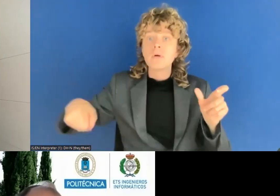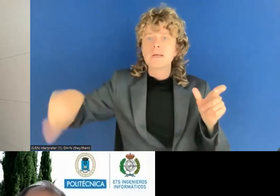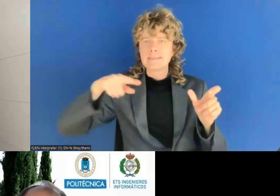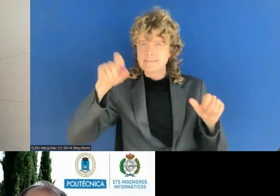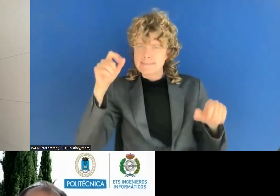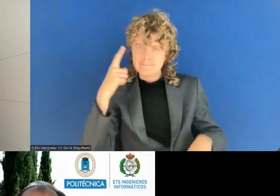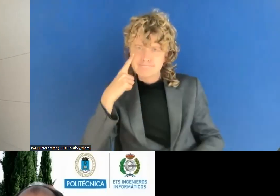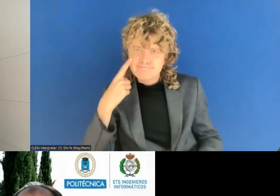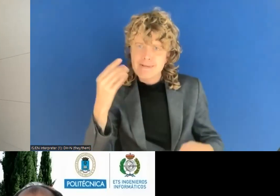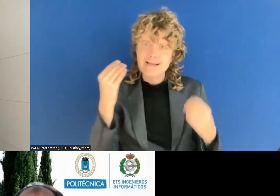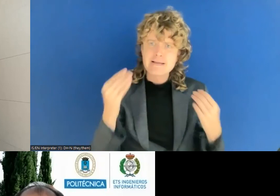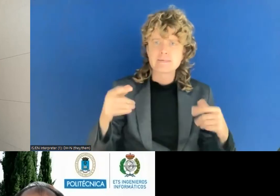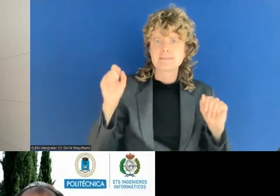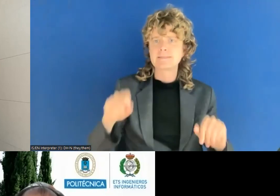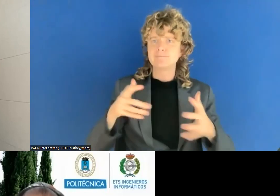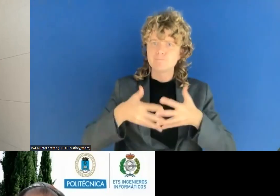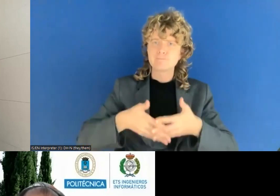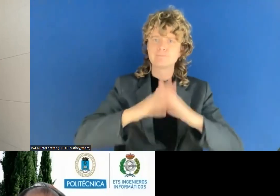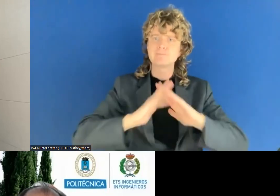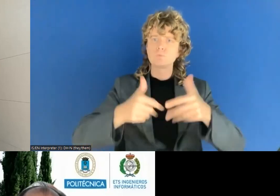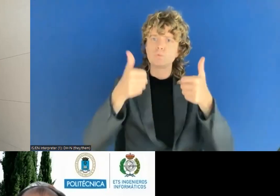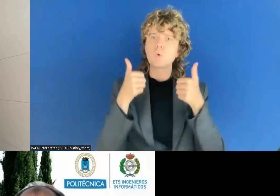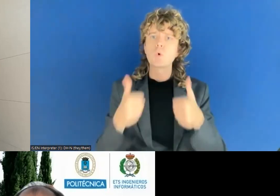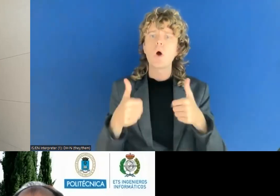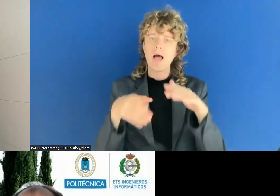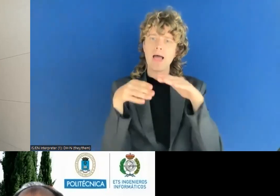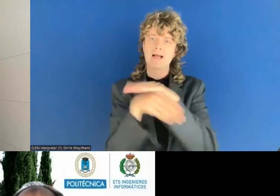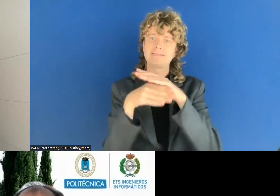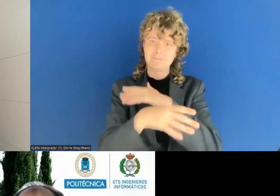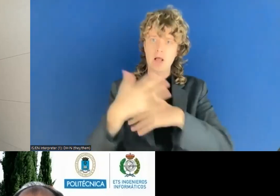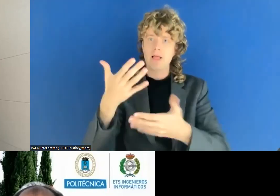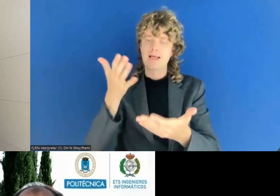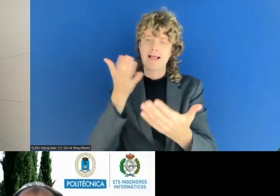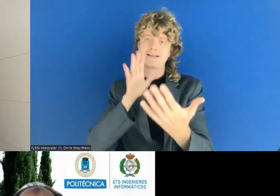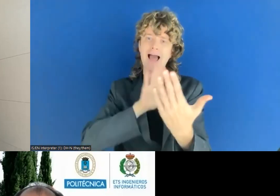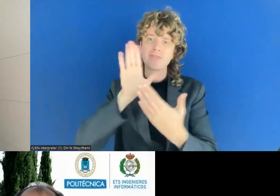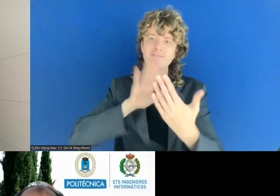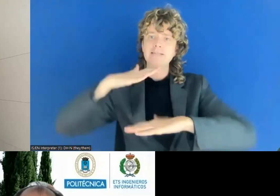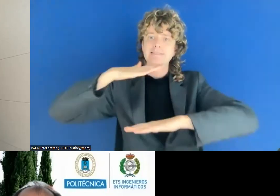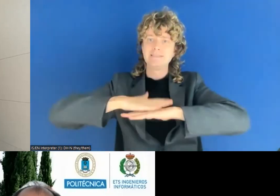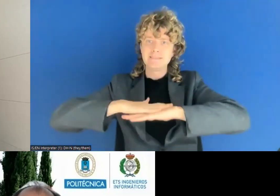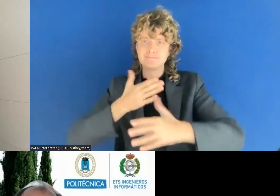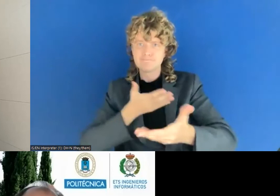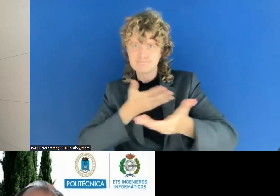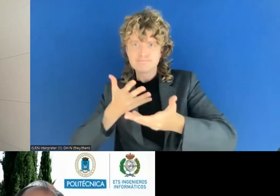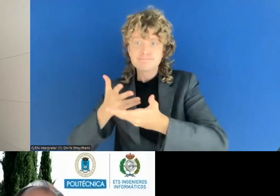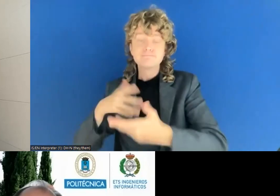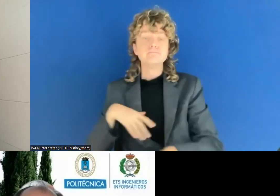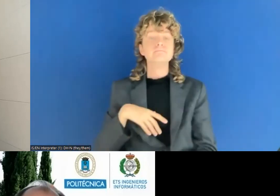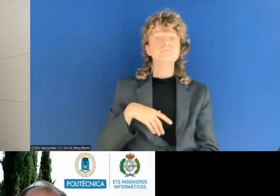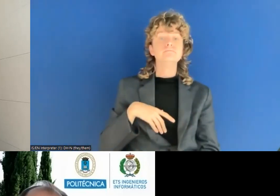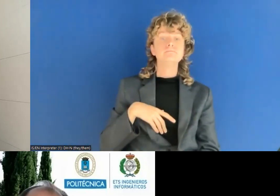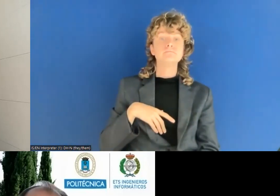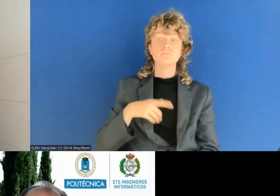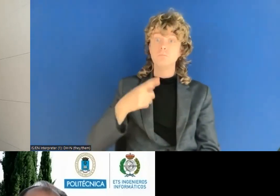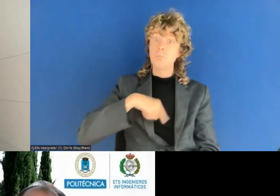will meet the standard. So if everything was properly prepared and you use the standard tools